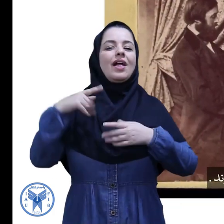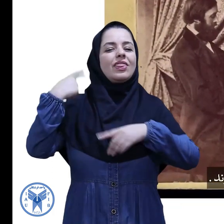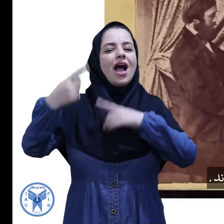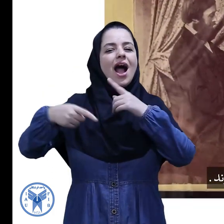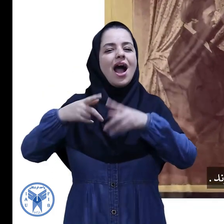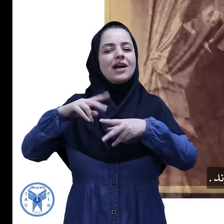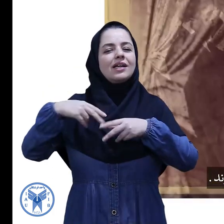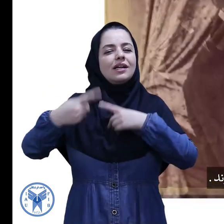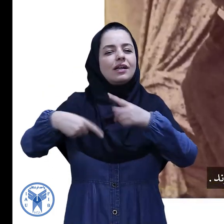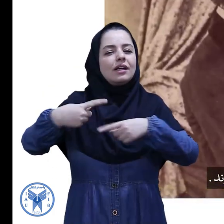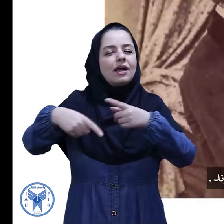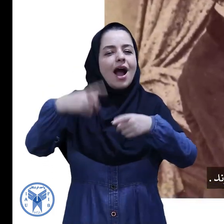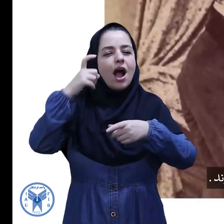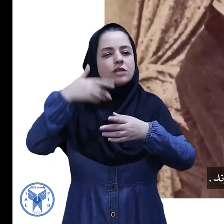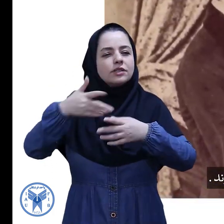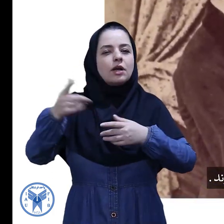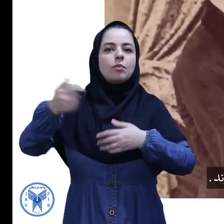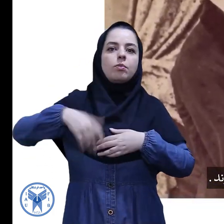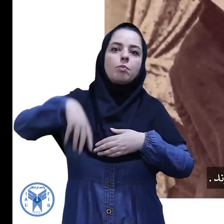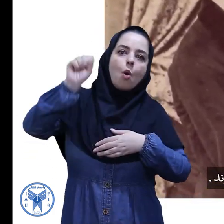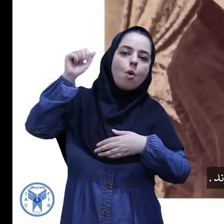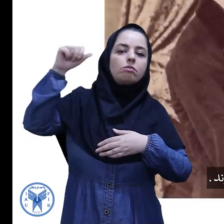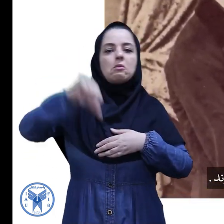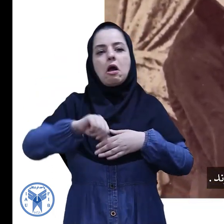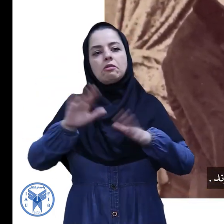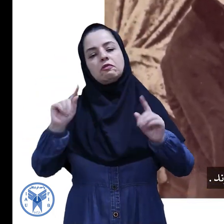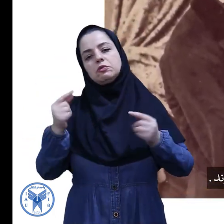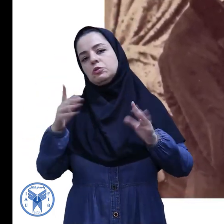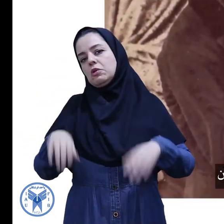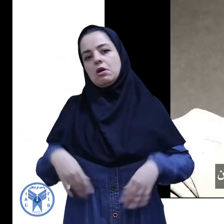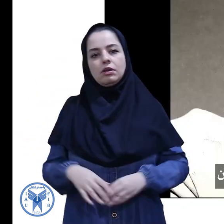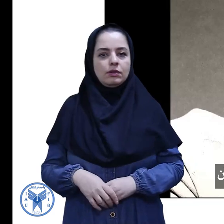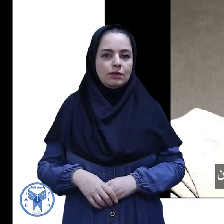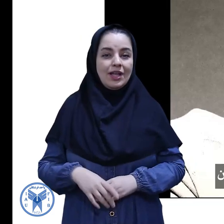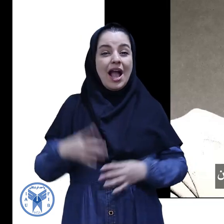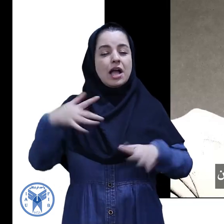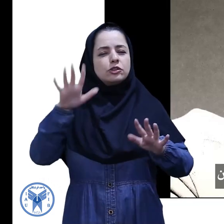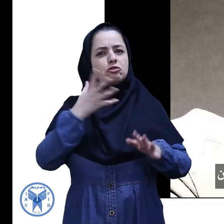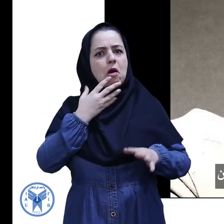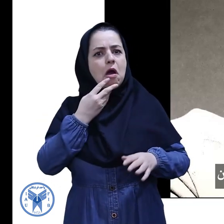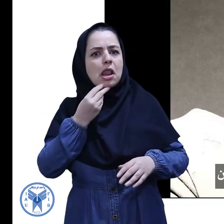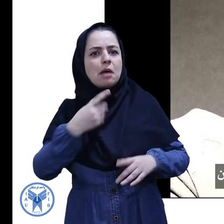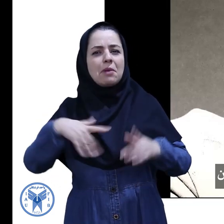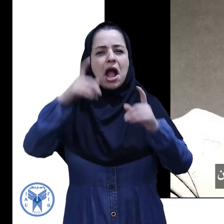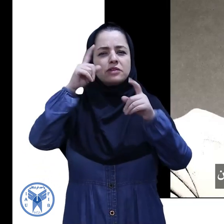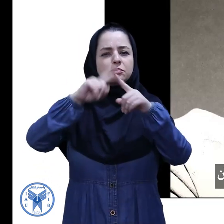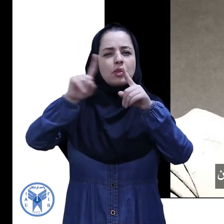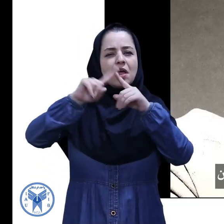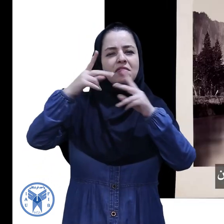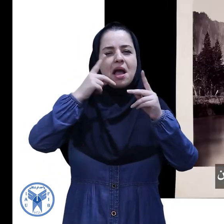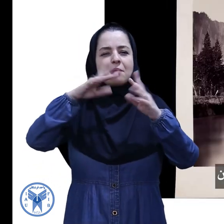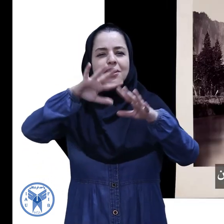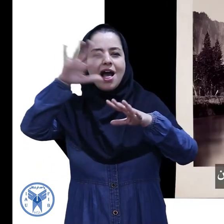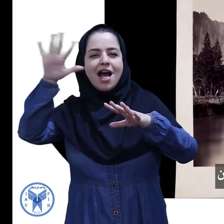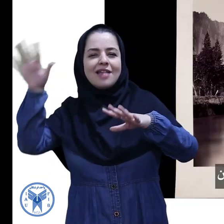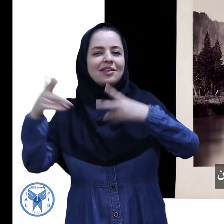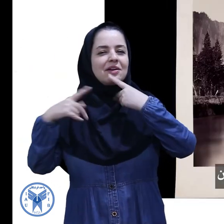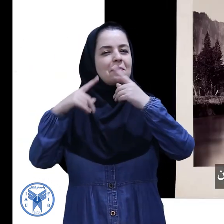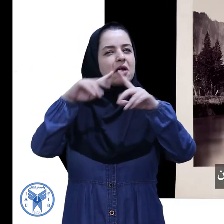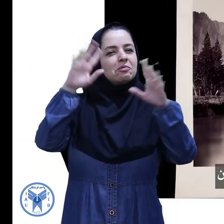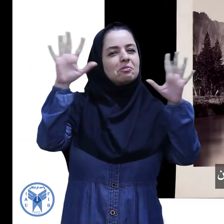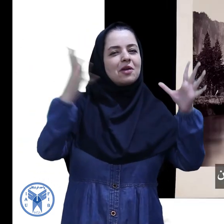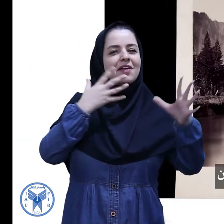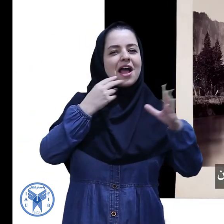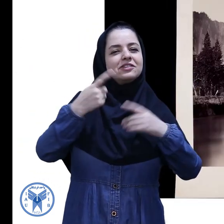are winners and losers in the evolution of photography. It's so fascinating at every different point in